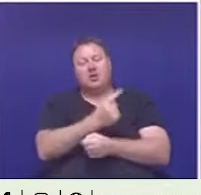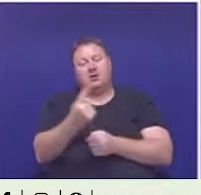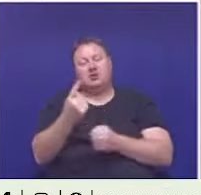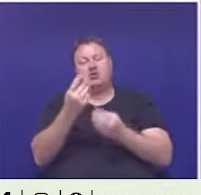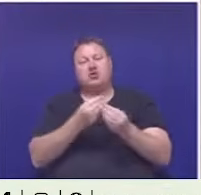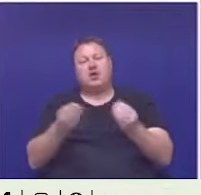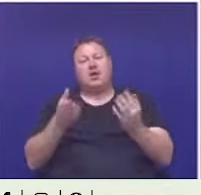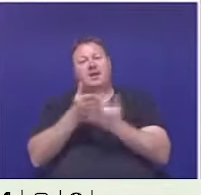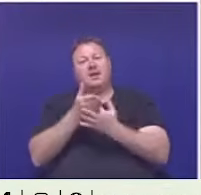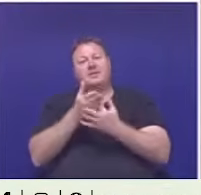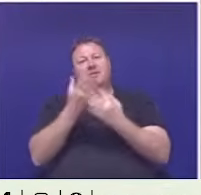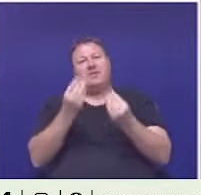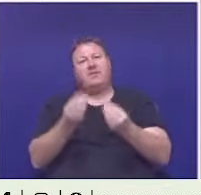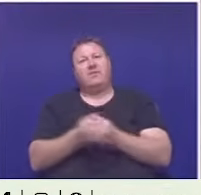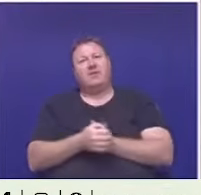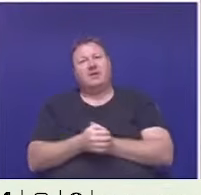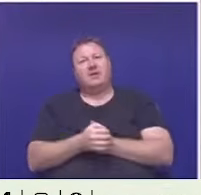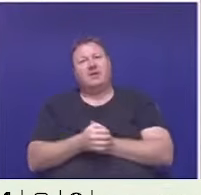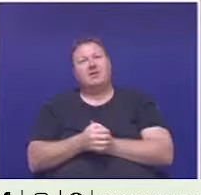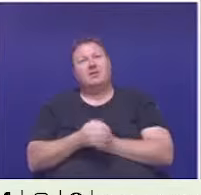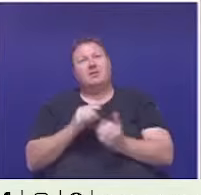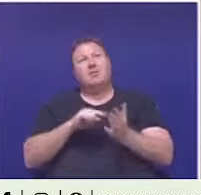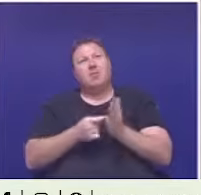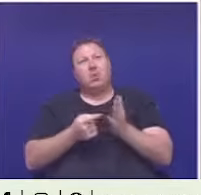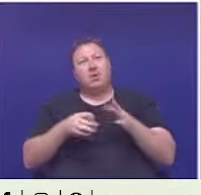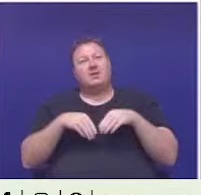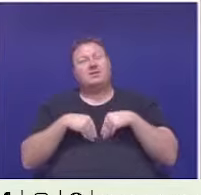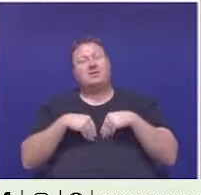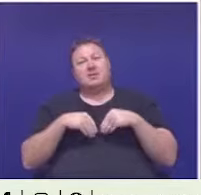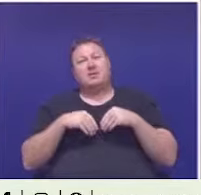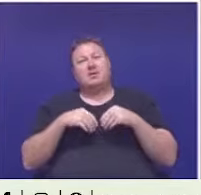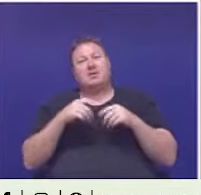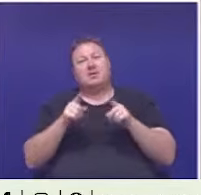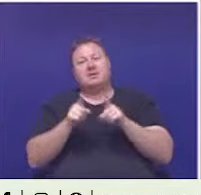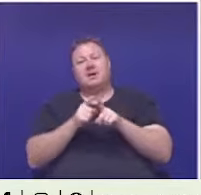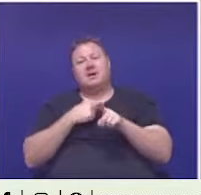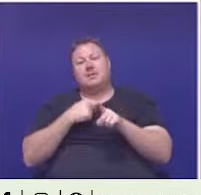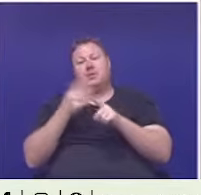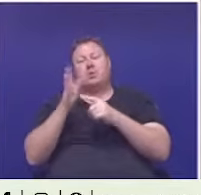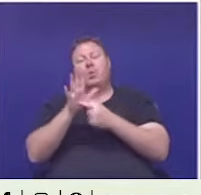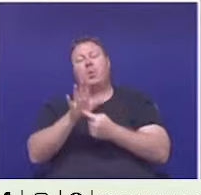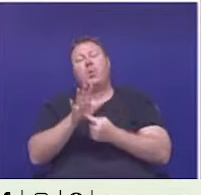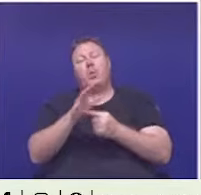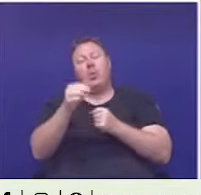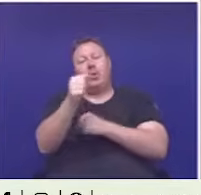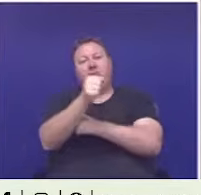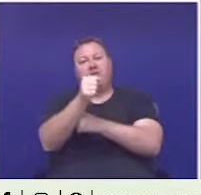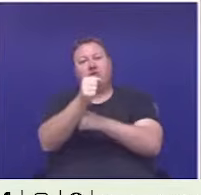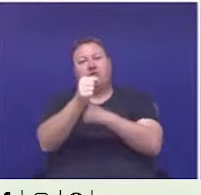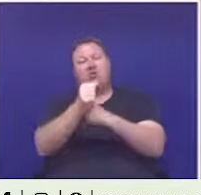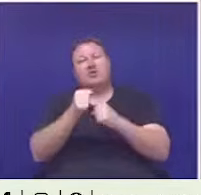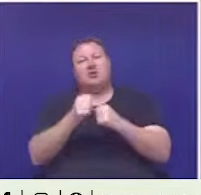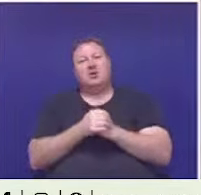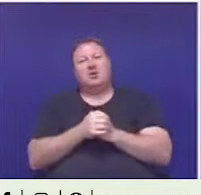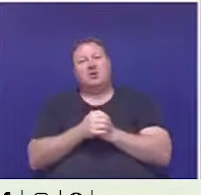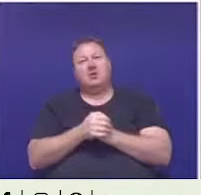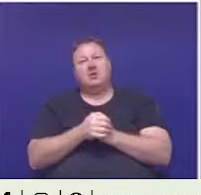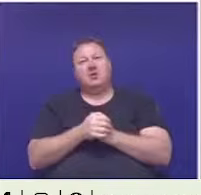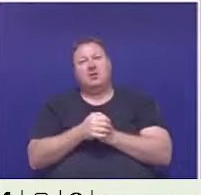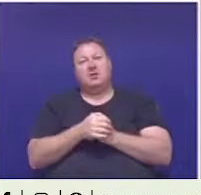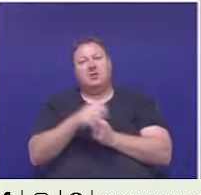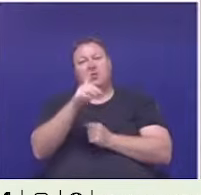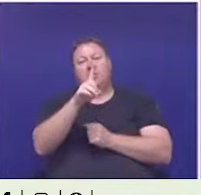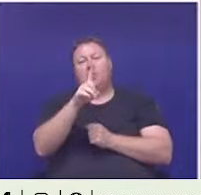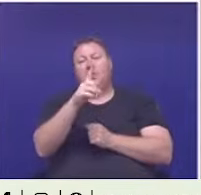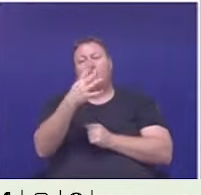R. So I take your point, and as I indicated earlier with the infrastructure question, we have 140